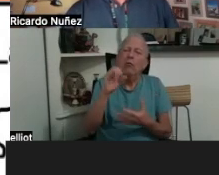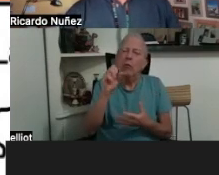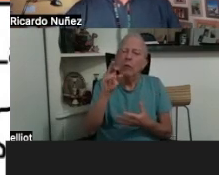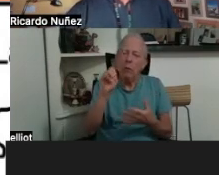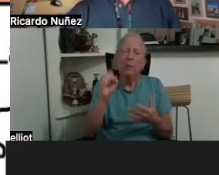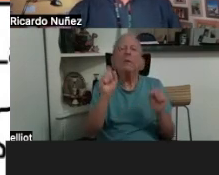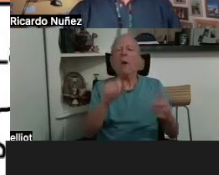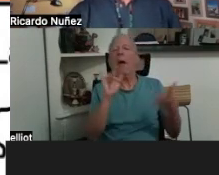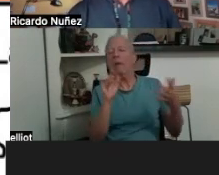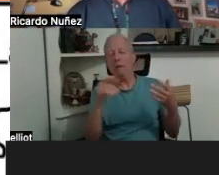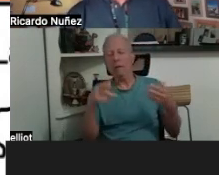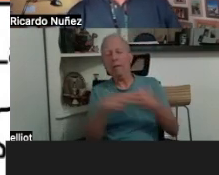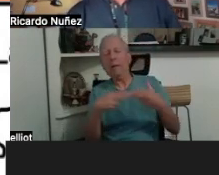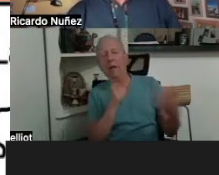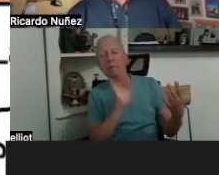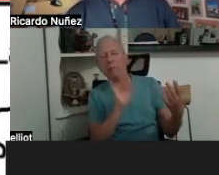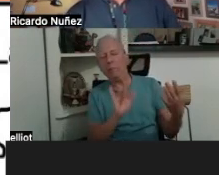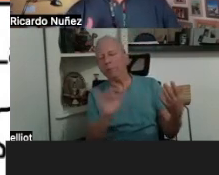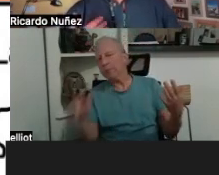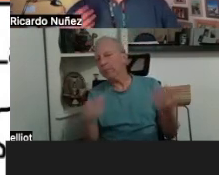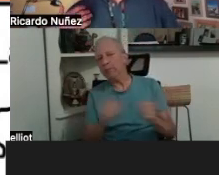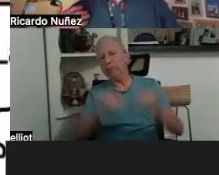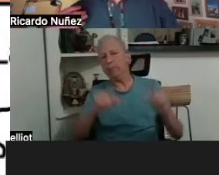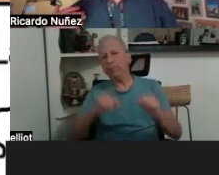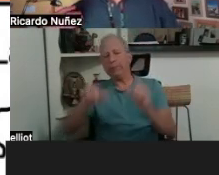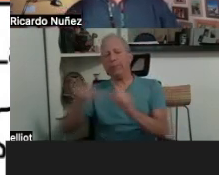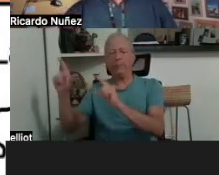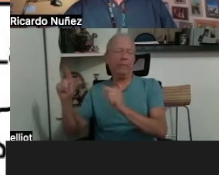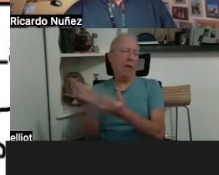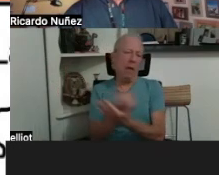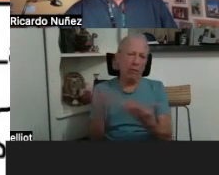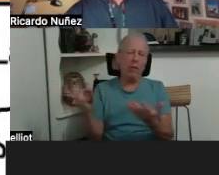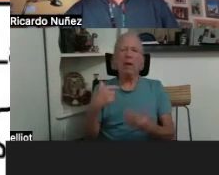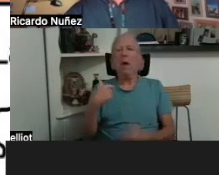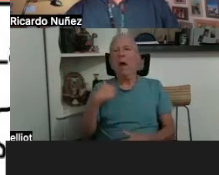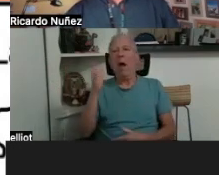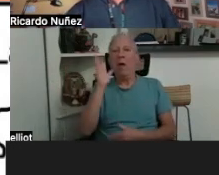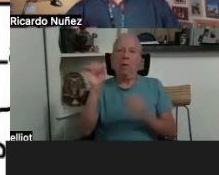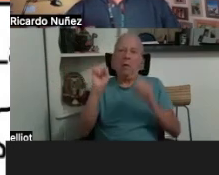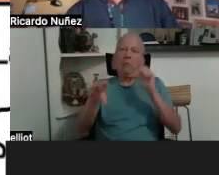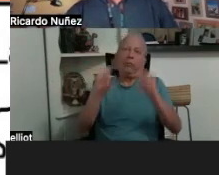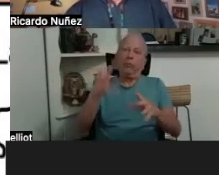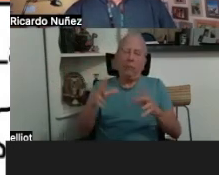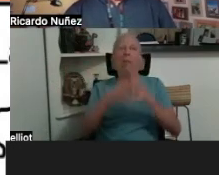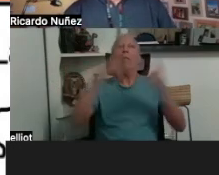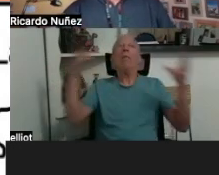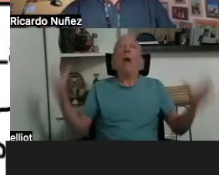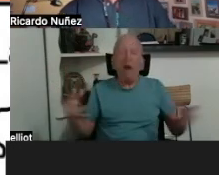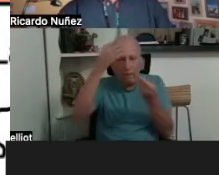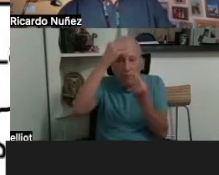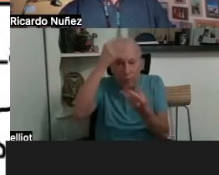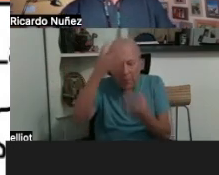slides and see those resources. So we're going to be going over a lot of content. We're going to be covering a lot of